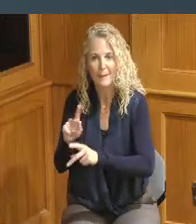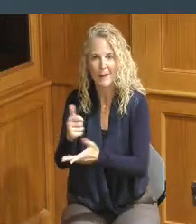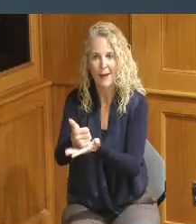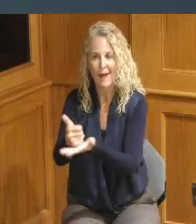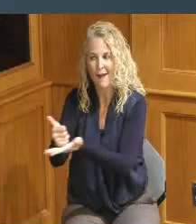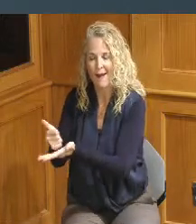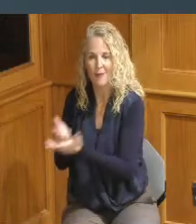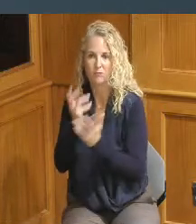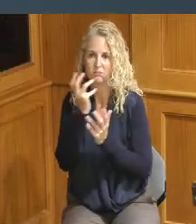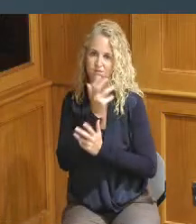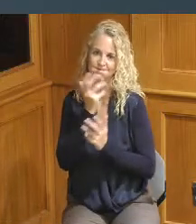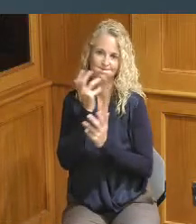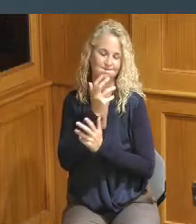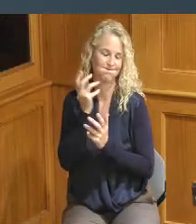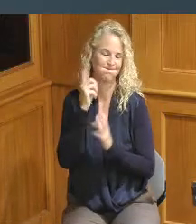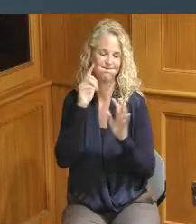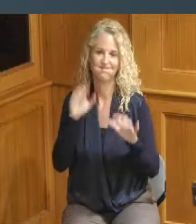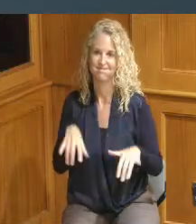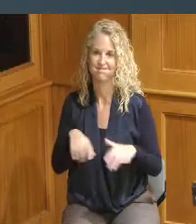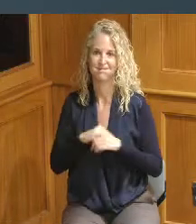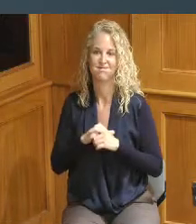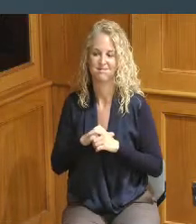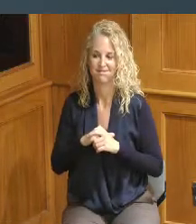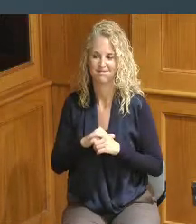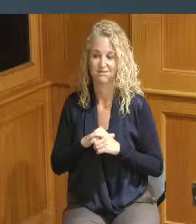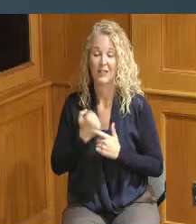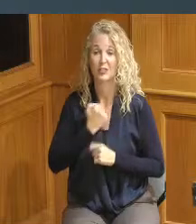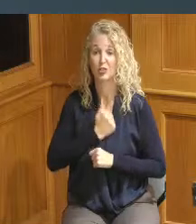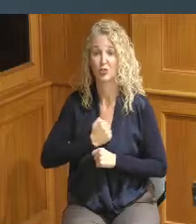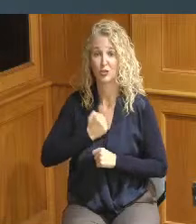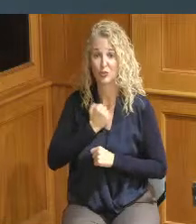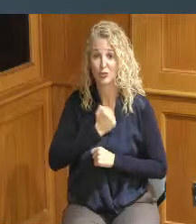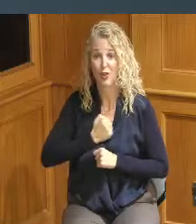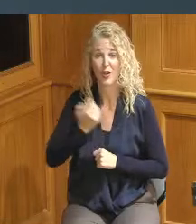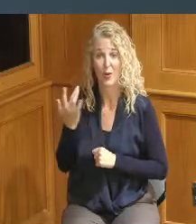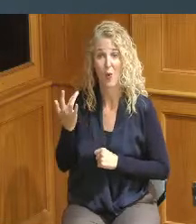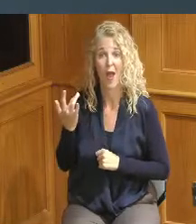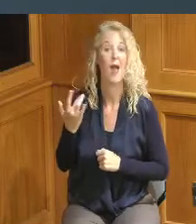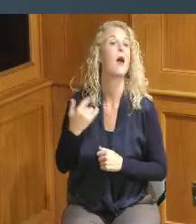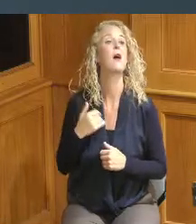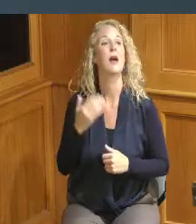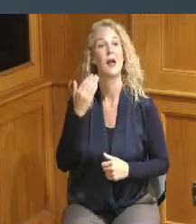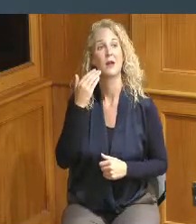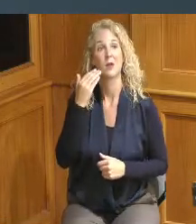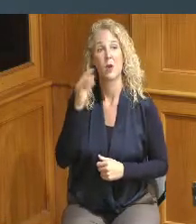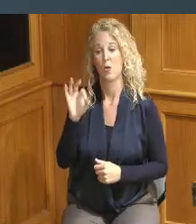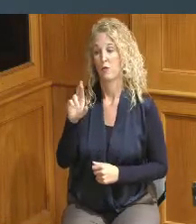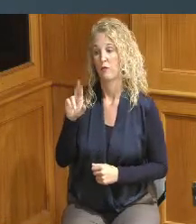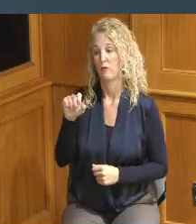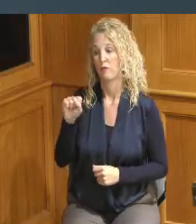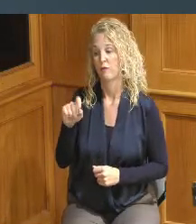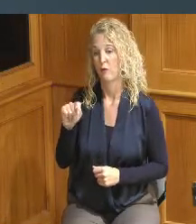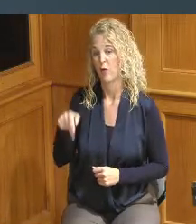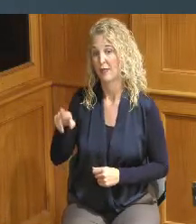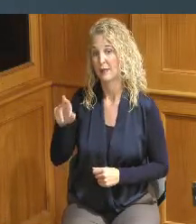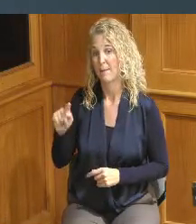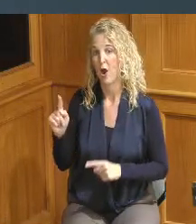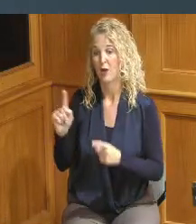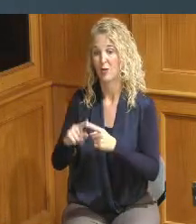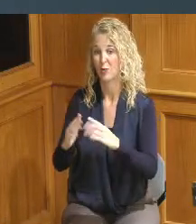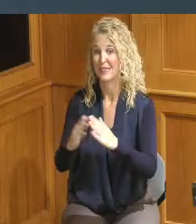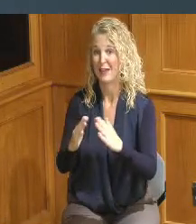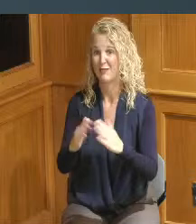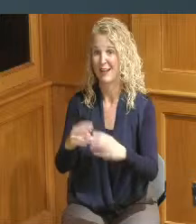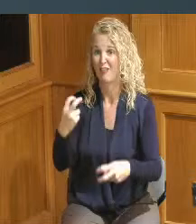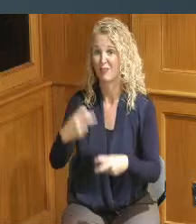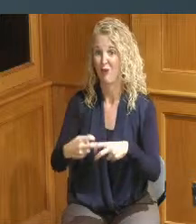So that was just amazing. I apologize, coming from Forest Park to downtown is tough, especially